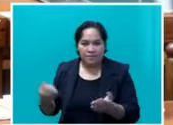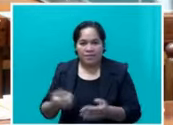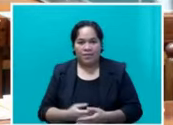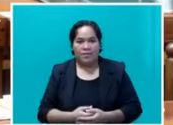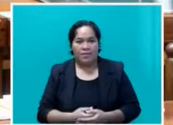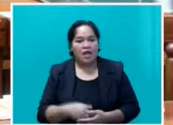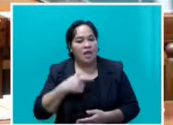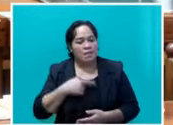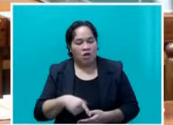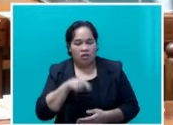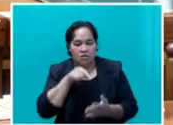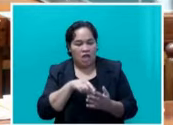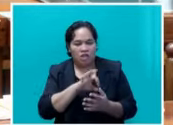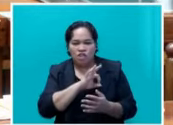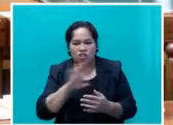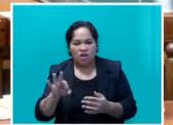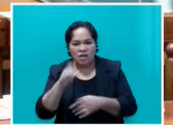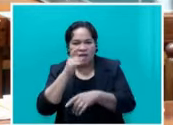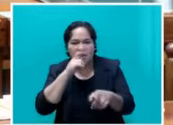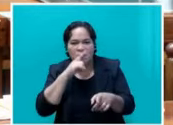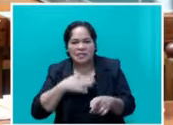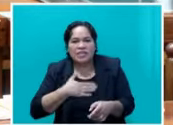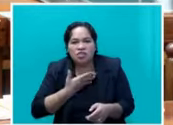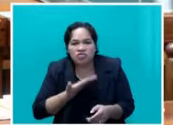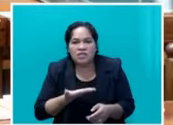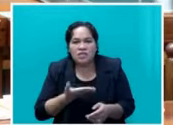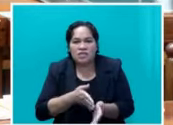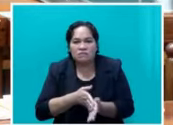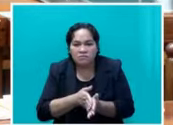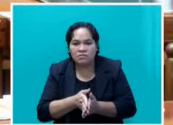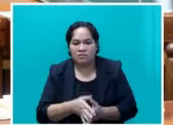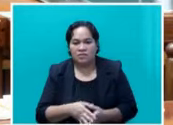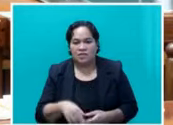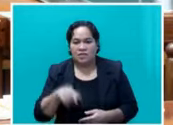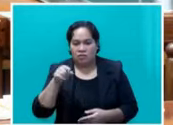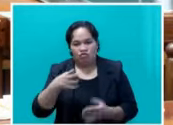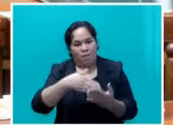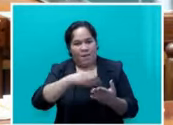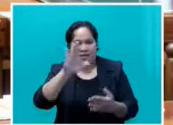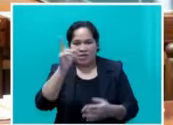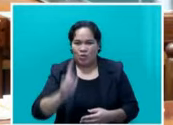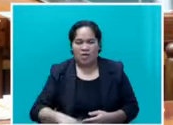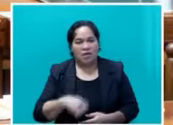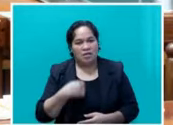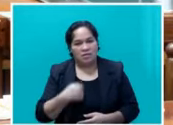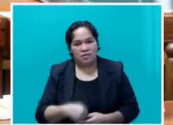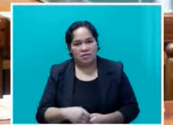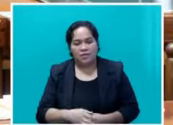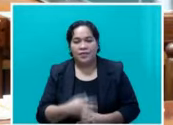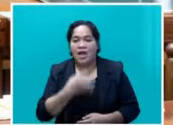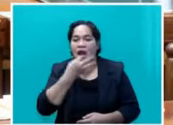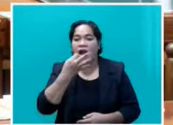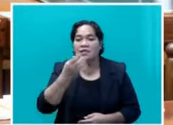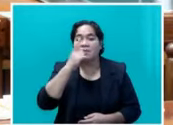because it is not in anybody's interest for you to have this bill passed today. And I ask the people